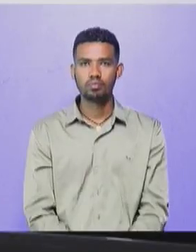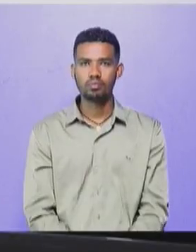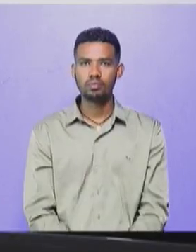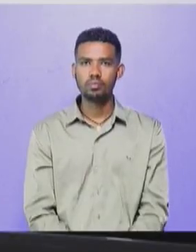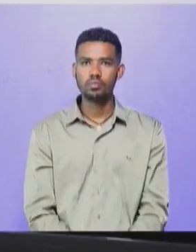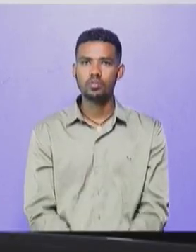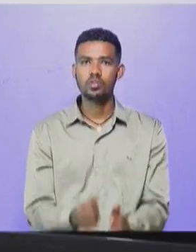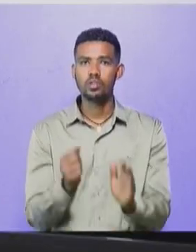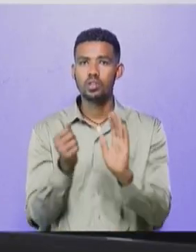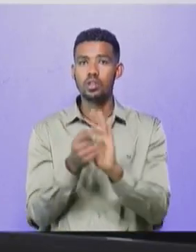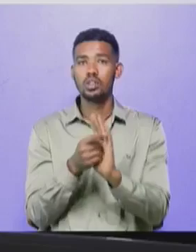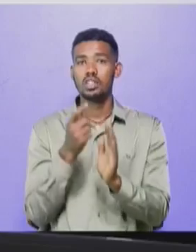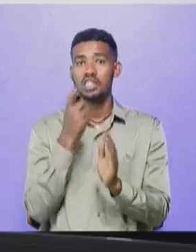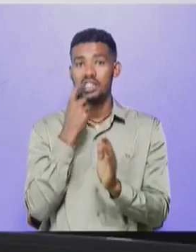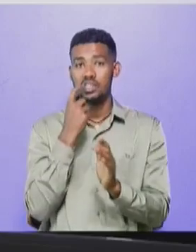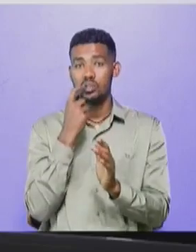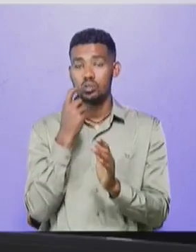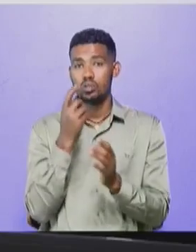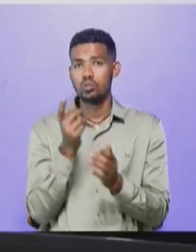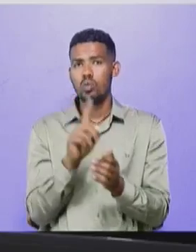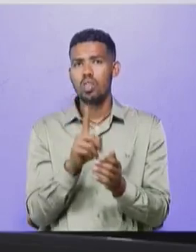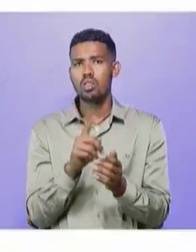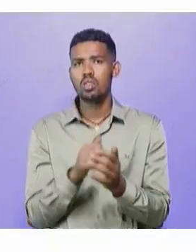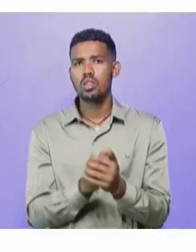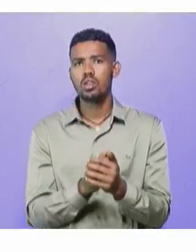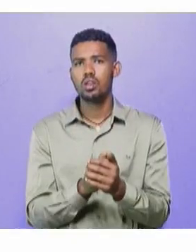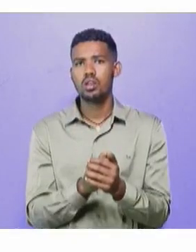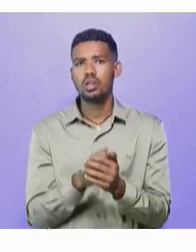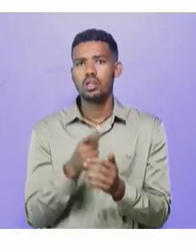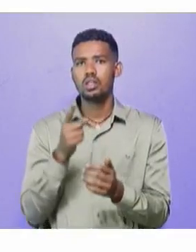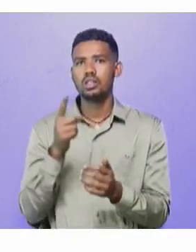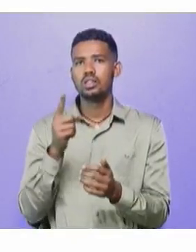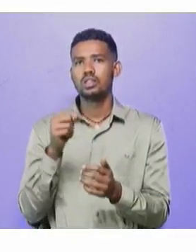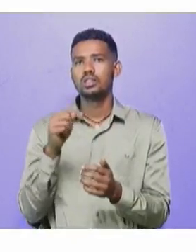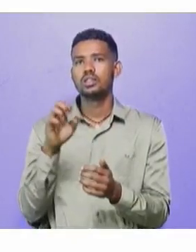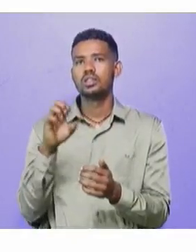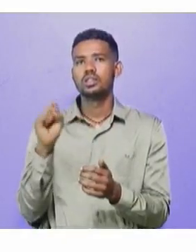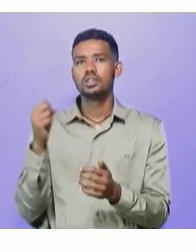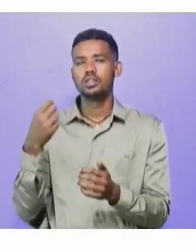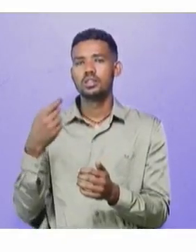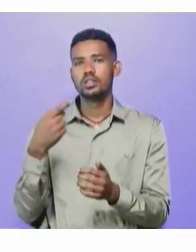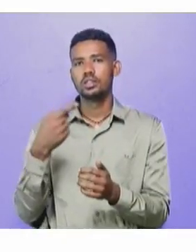Tooth, tooth, with what? Teeth.